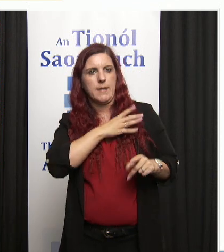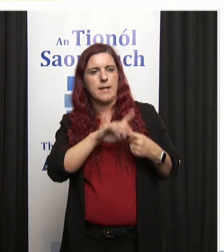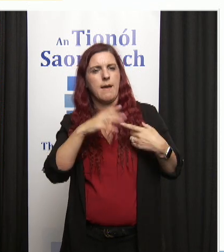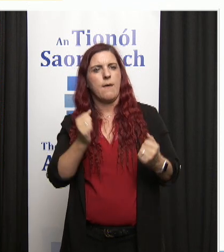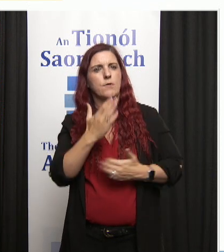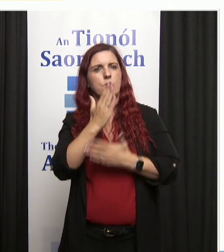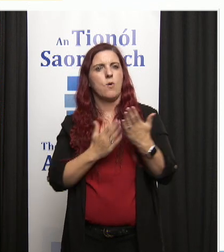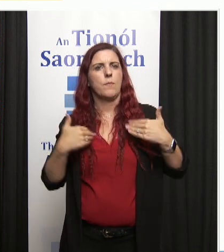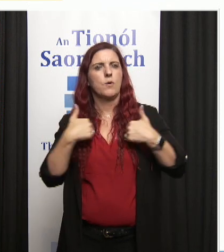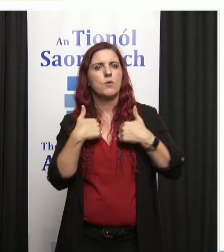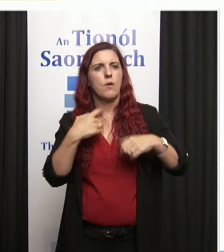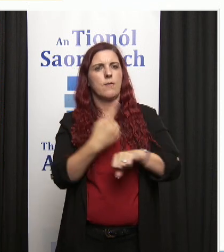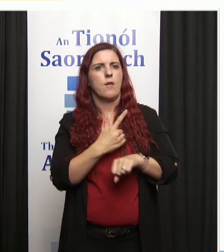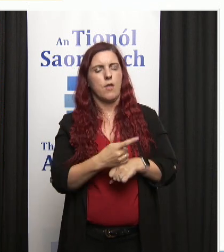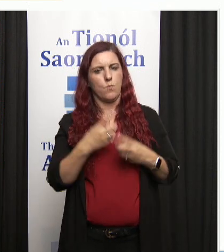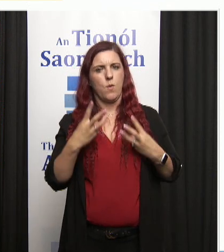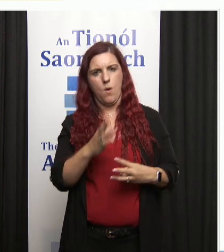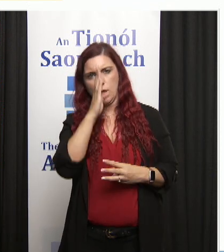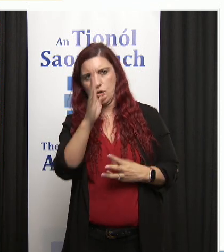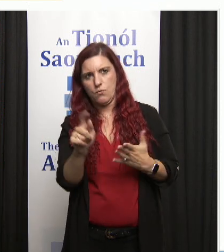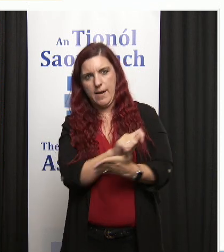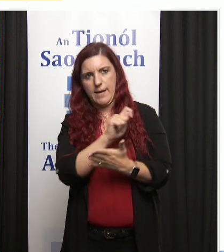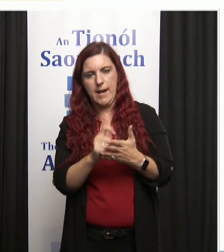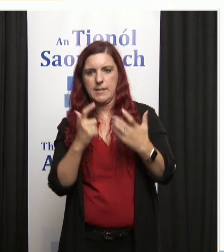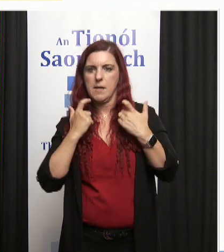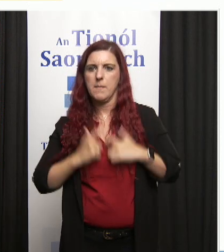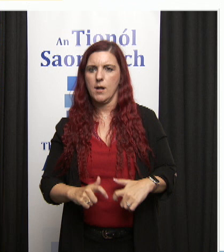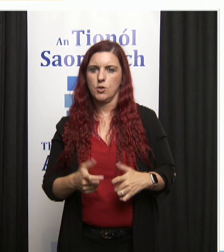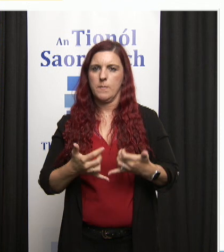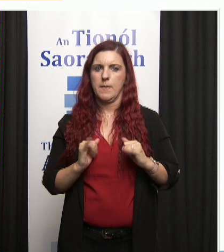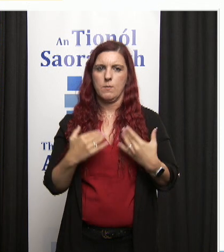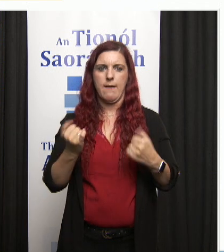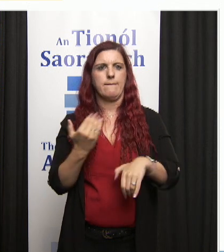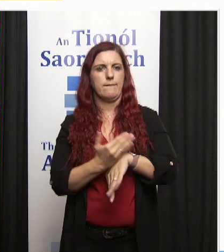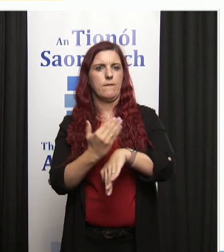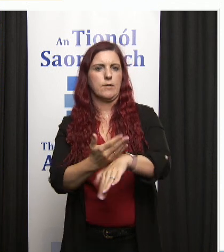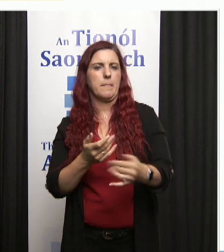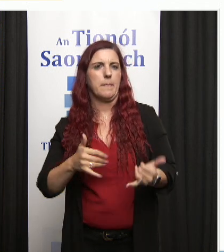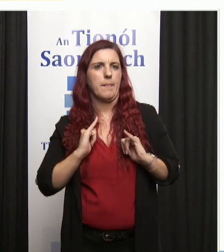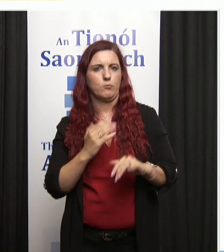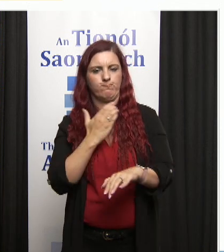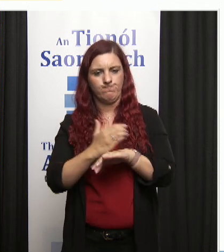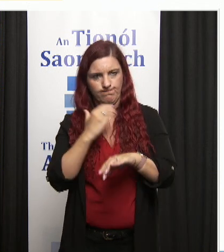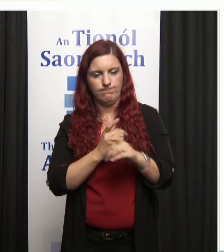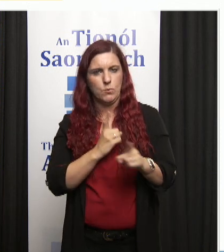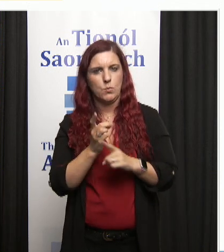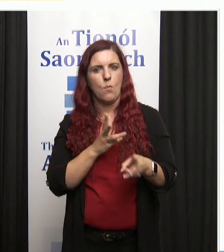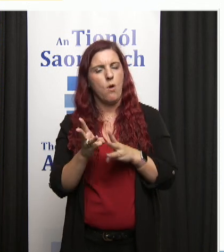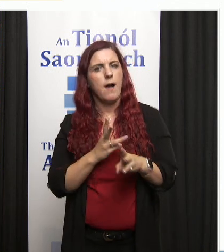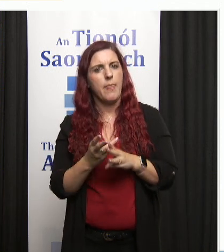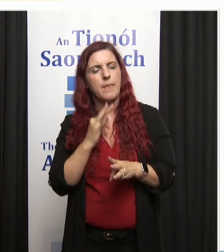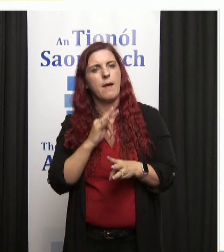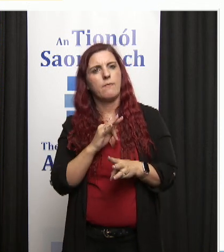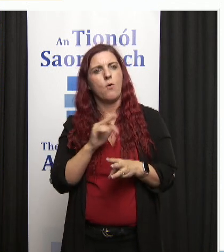that we want a directly elected mayor to be able to have functions and be able to get on and do work, and that if there was